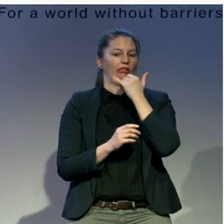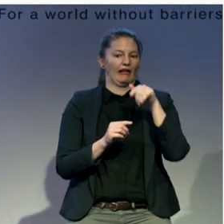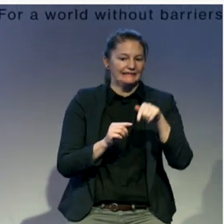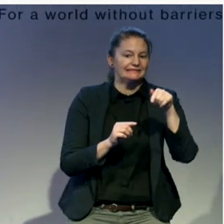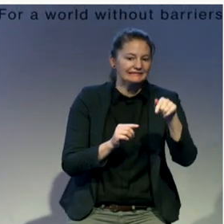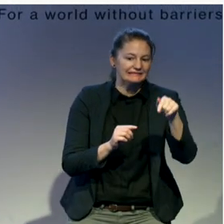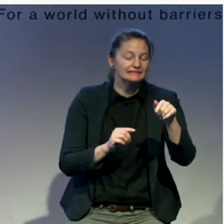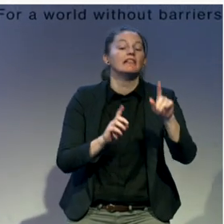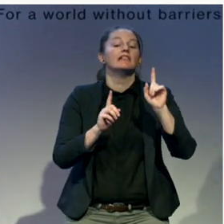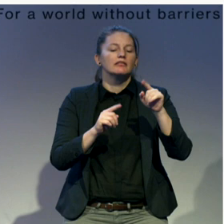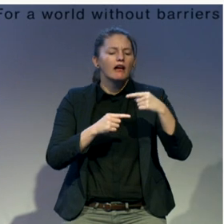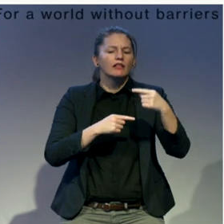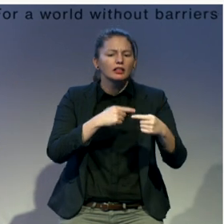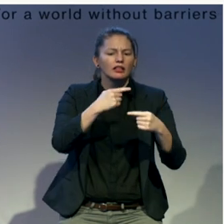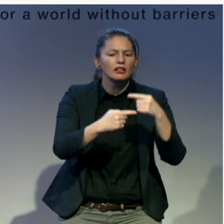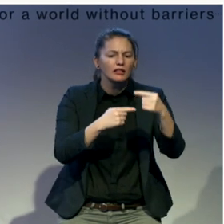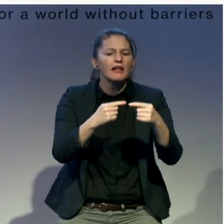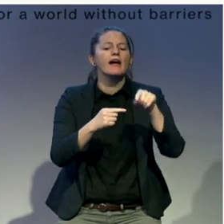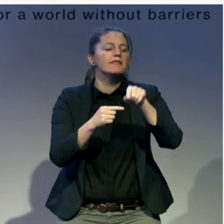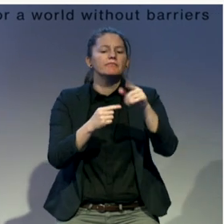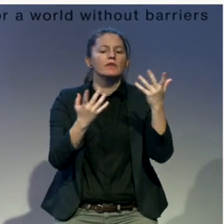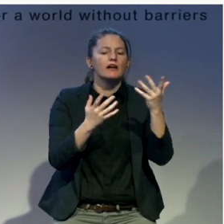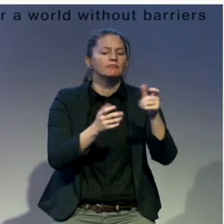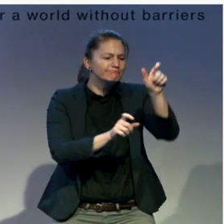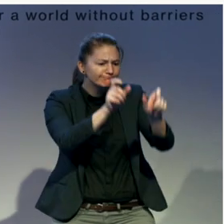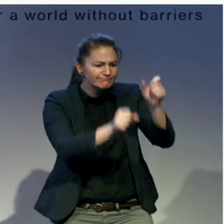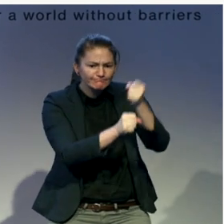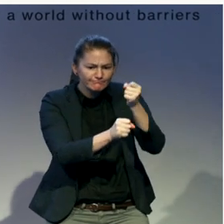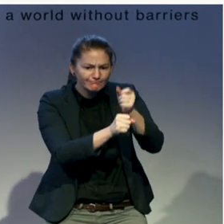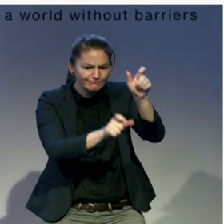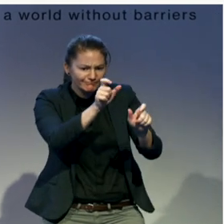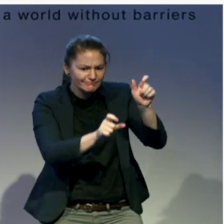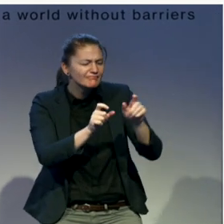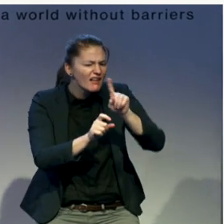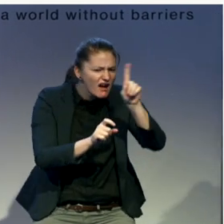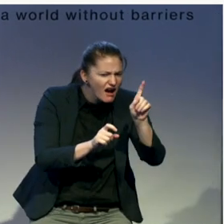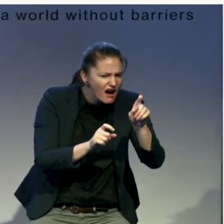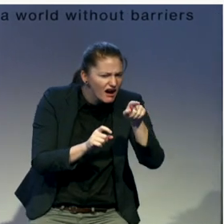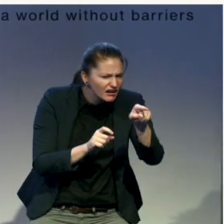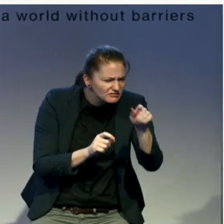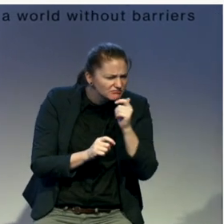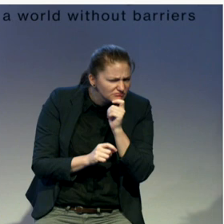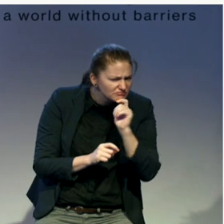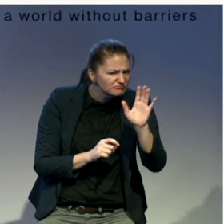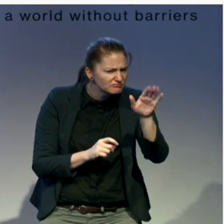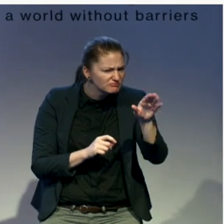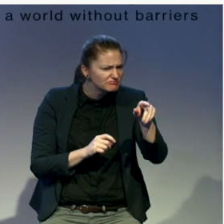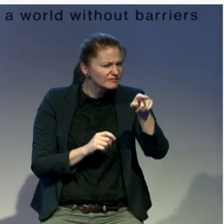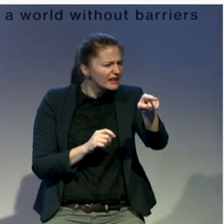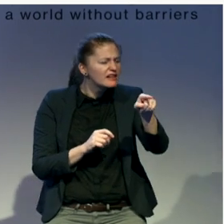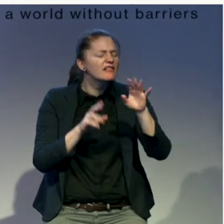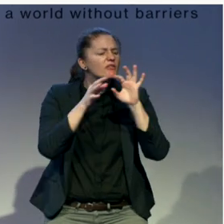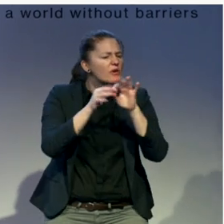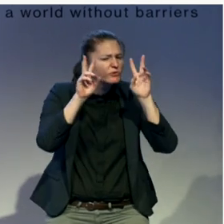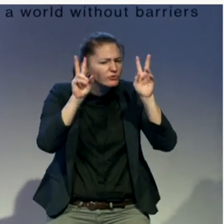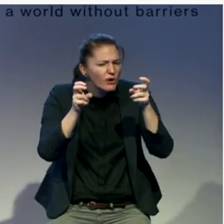instantly the cases came and became more and more in our awareness. So